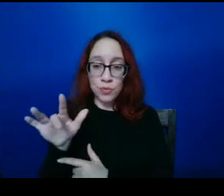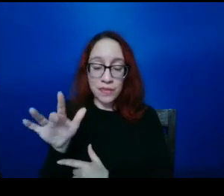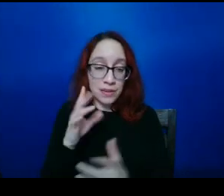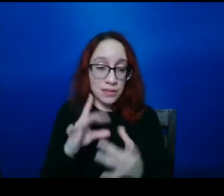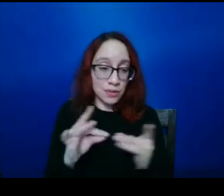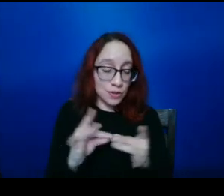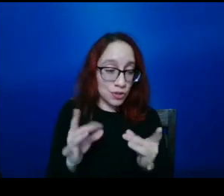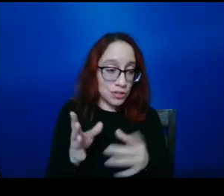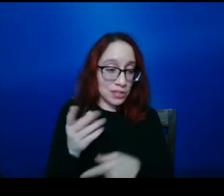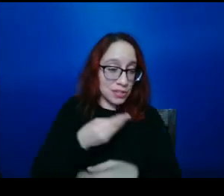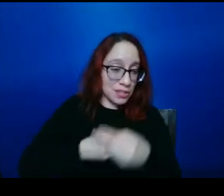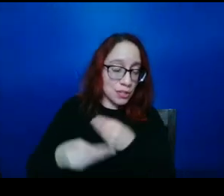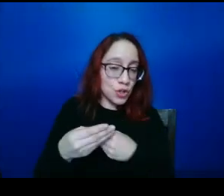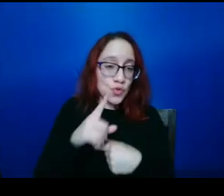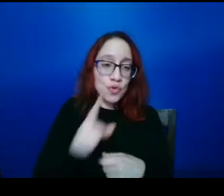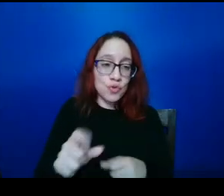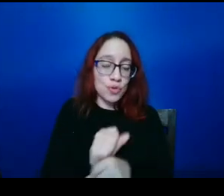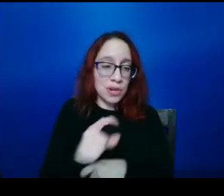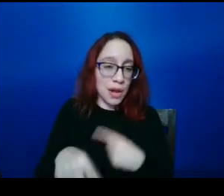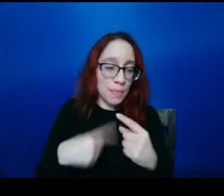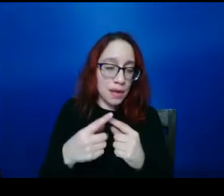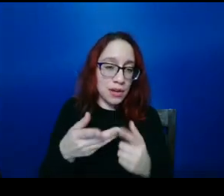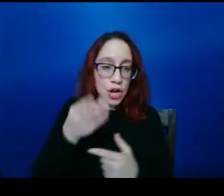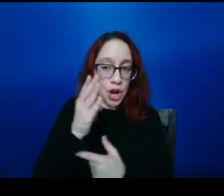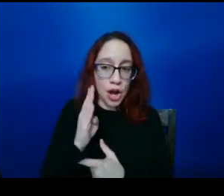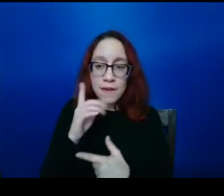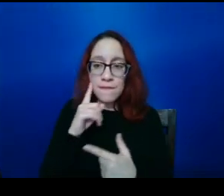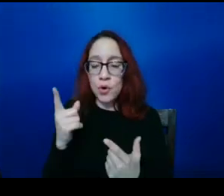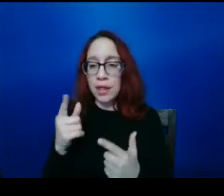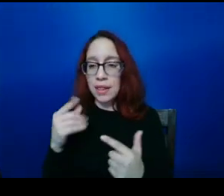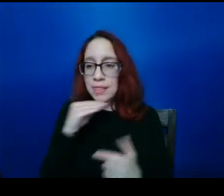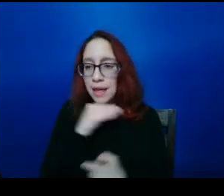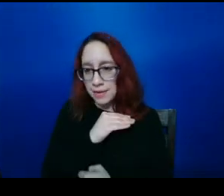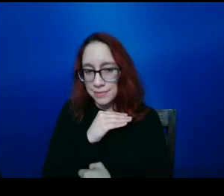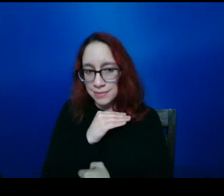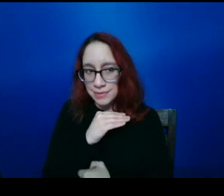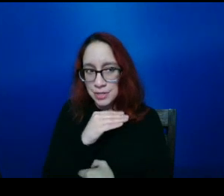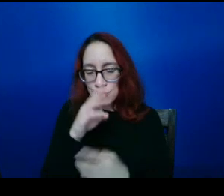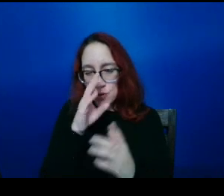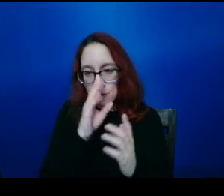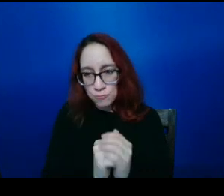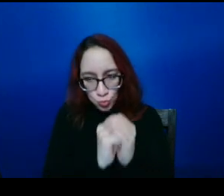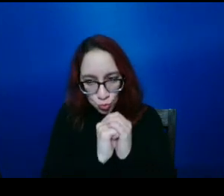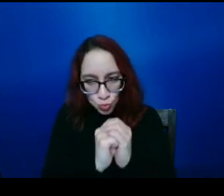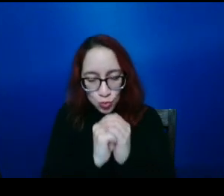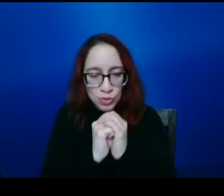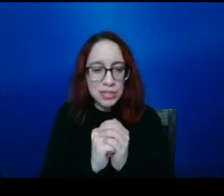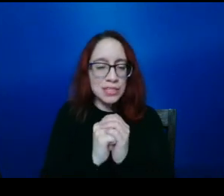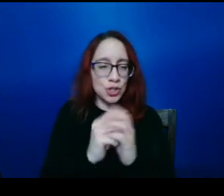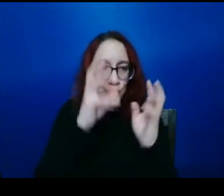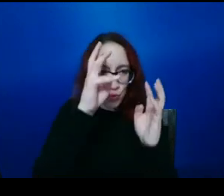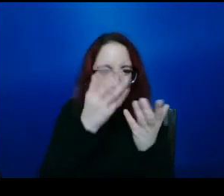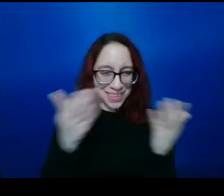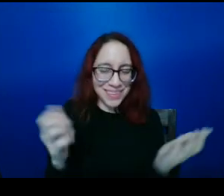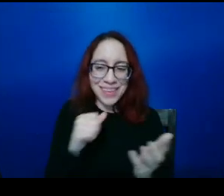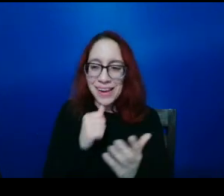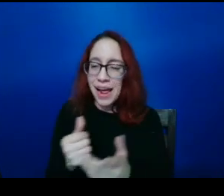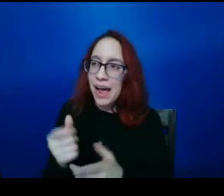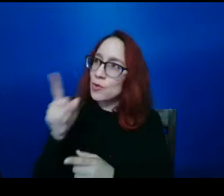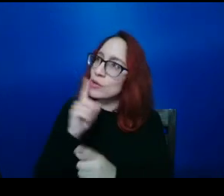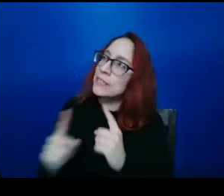they exchanged the truth about God for a lie and worshiped and served created things rather than the